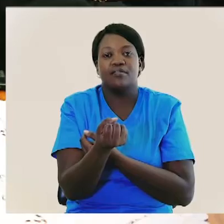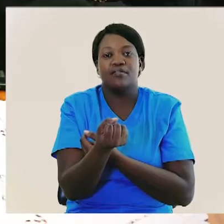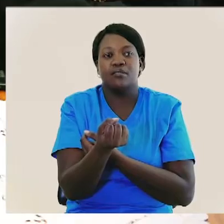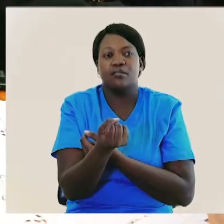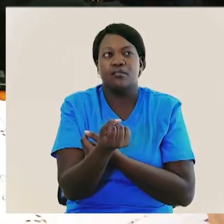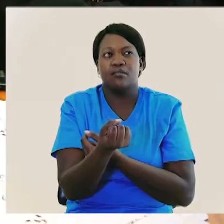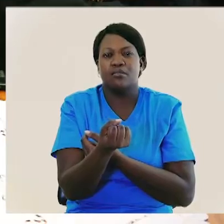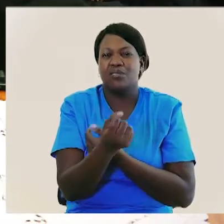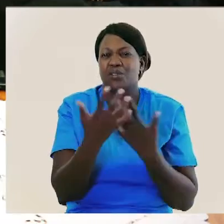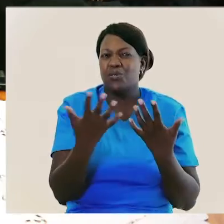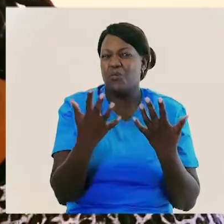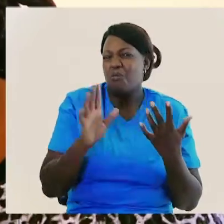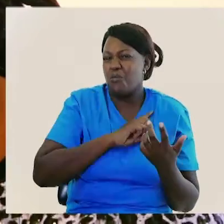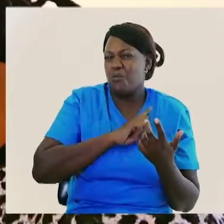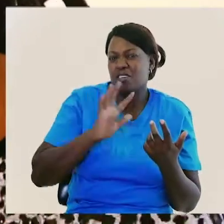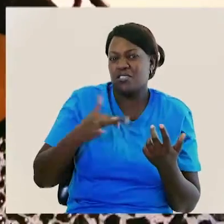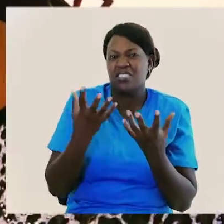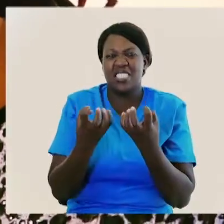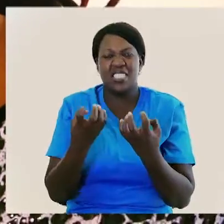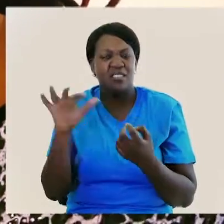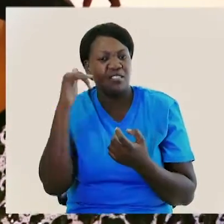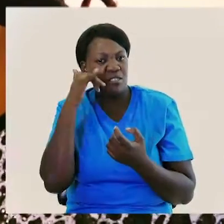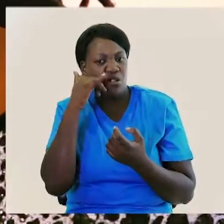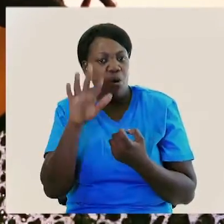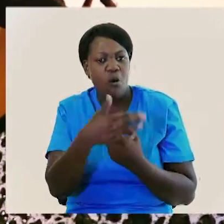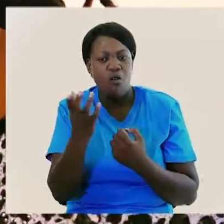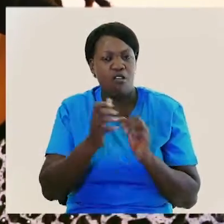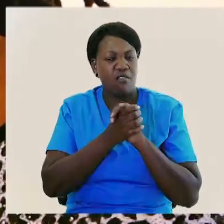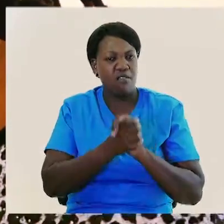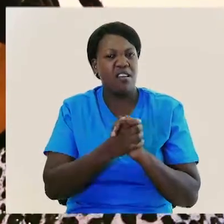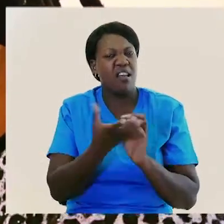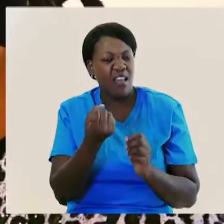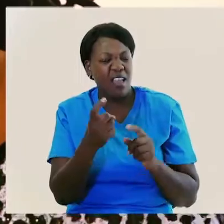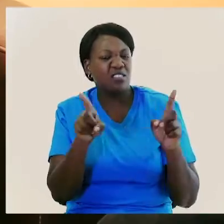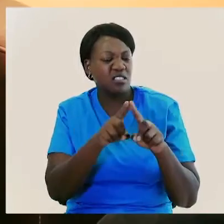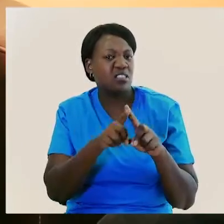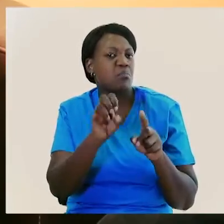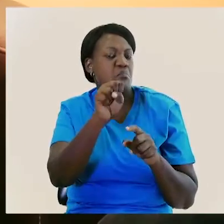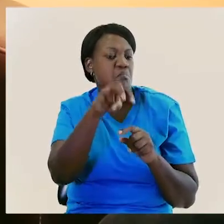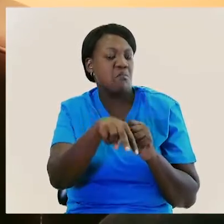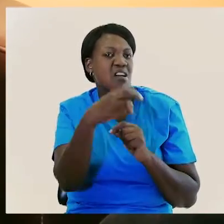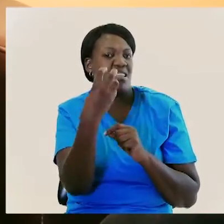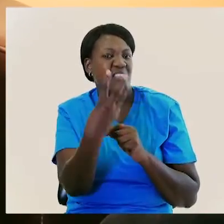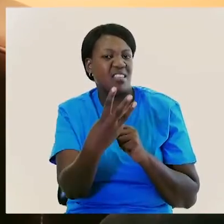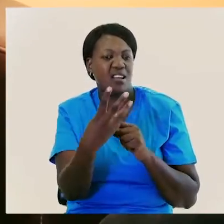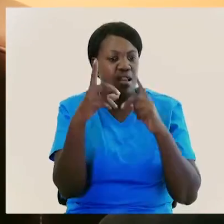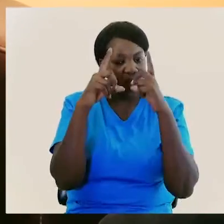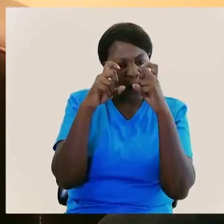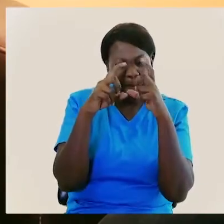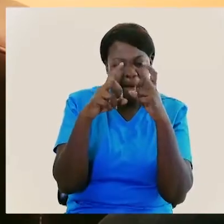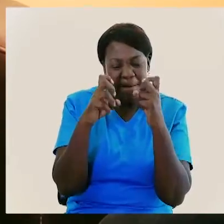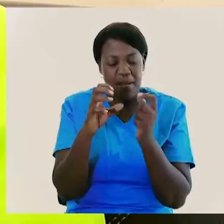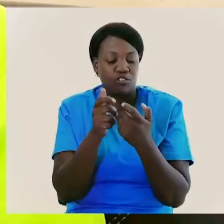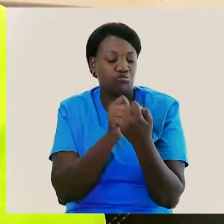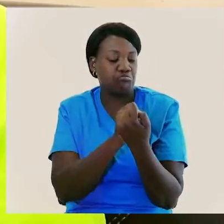And why would you need a cell phone? Because all my friends at school has a phone like that, Mom. And they chat with each other all the